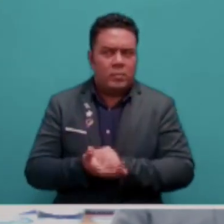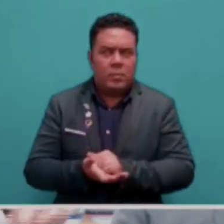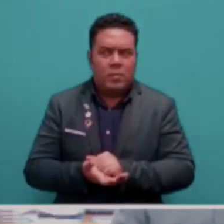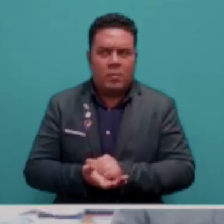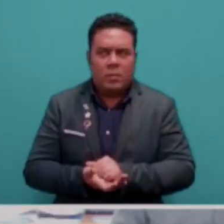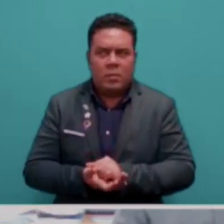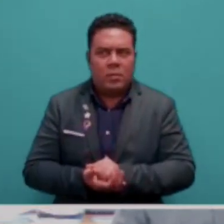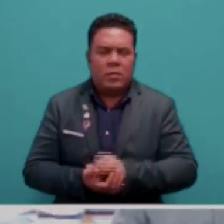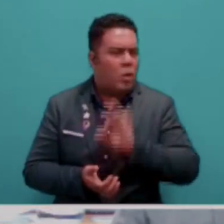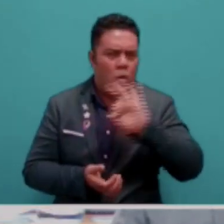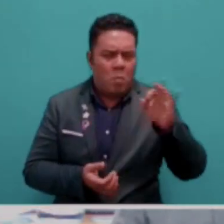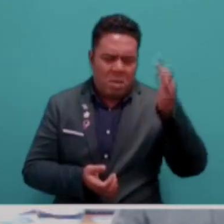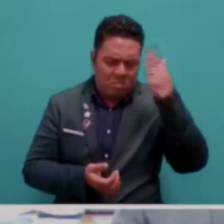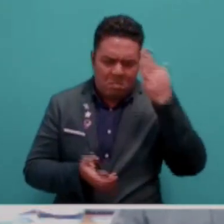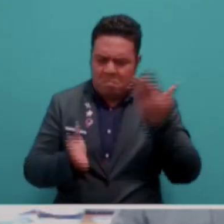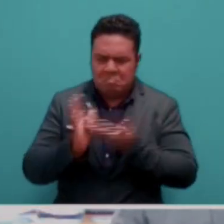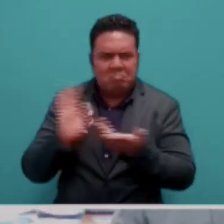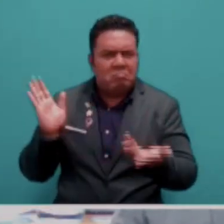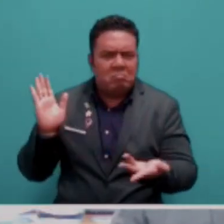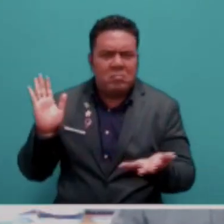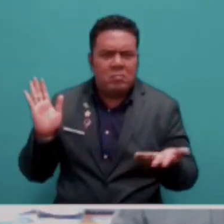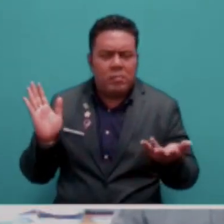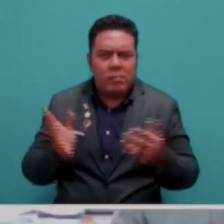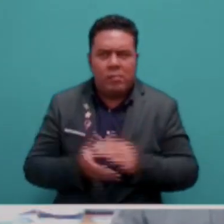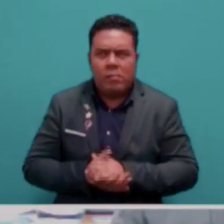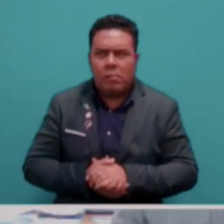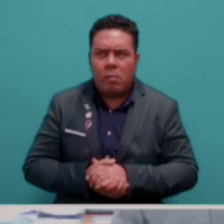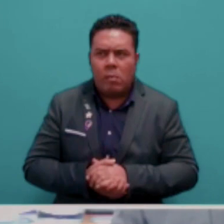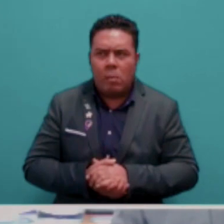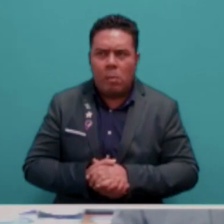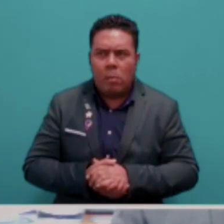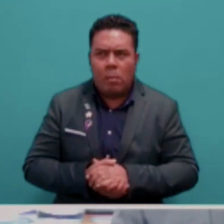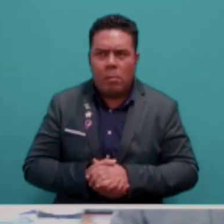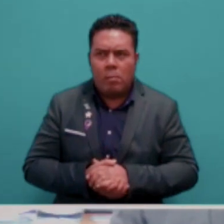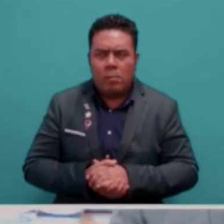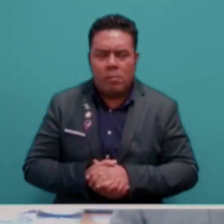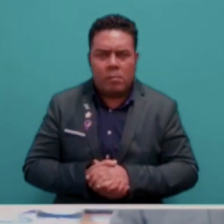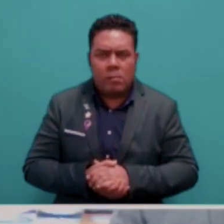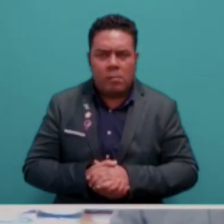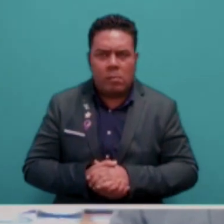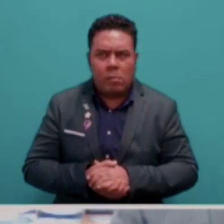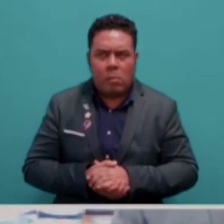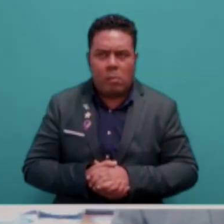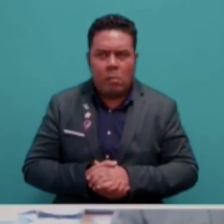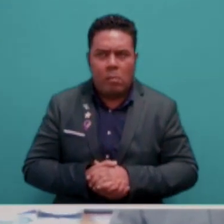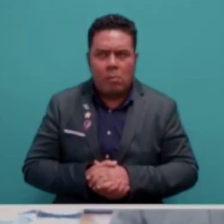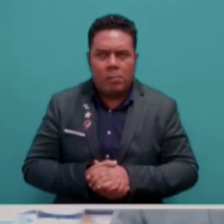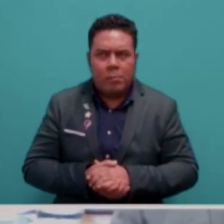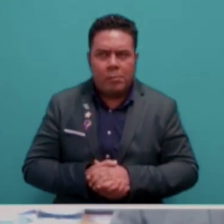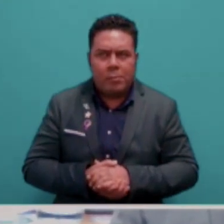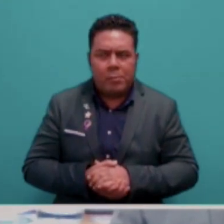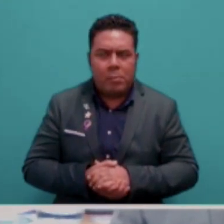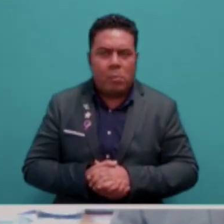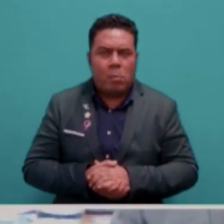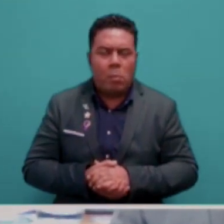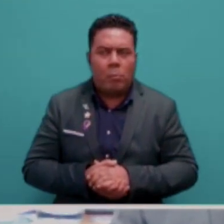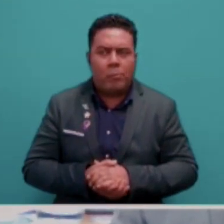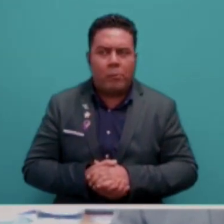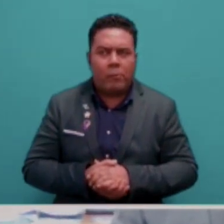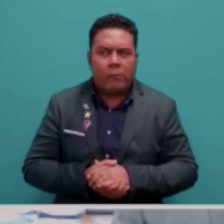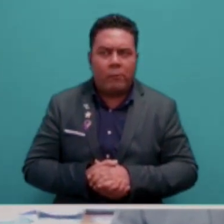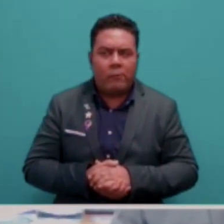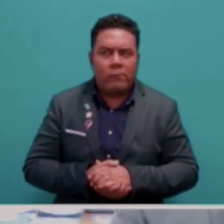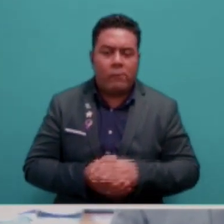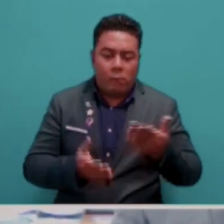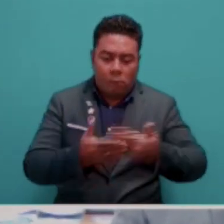No, it doesn't make sense. Mr. Speaker, sir, let's stand on principles. The former leader of government is behind